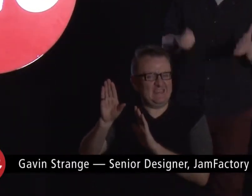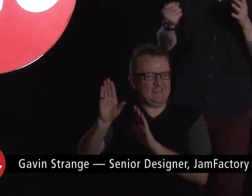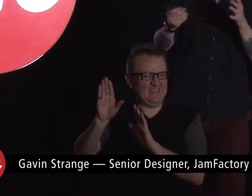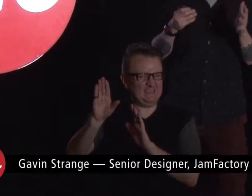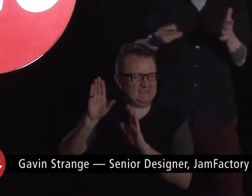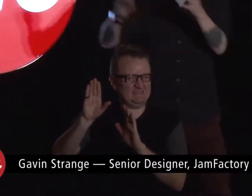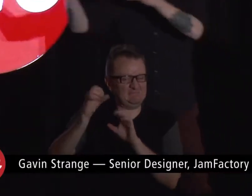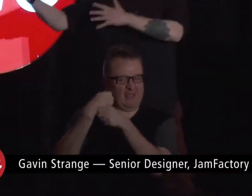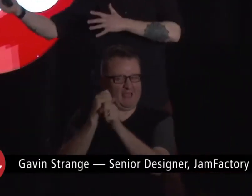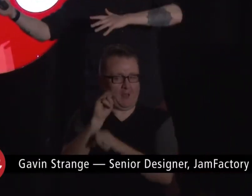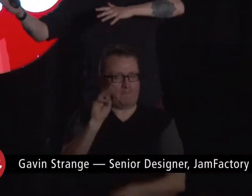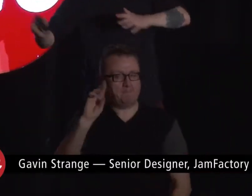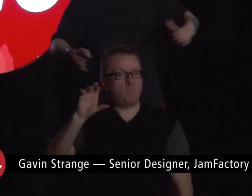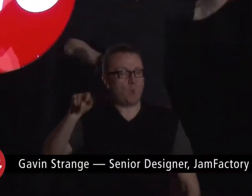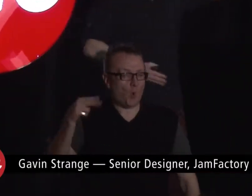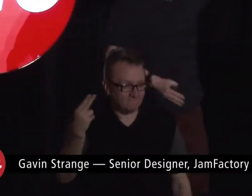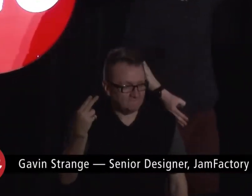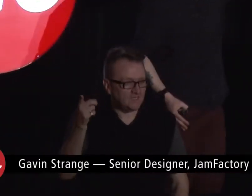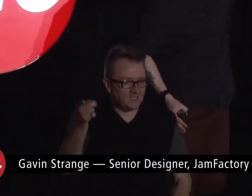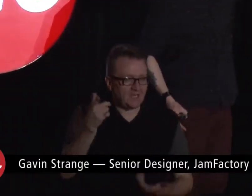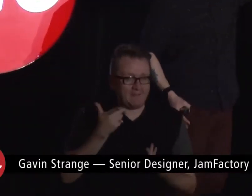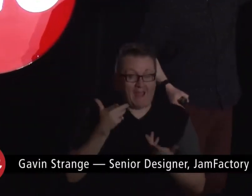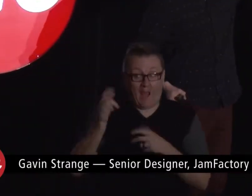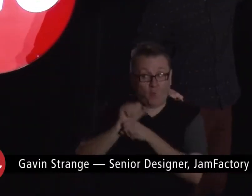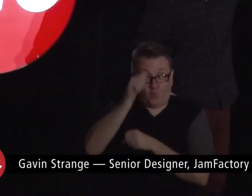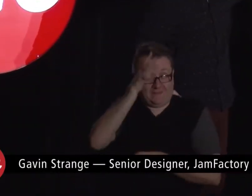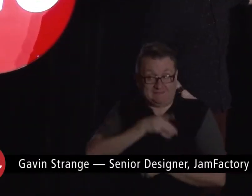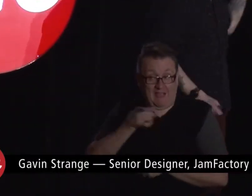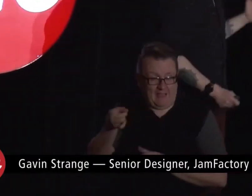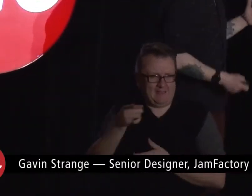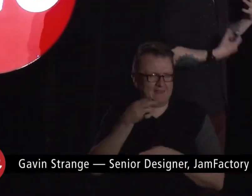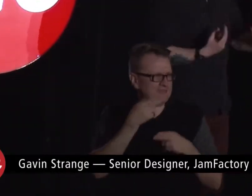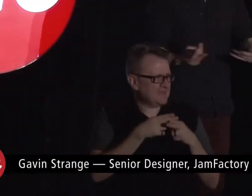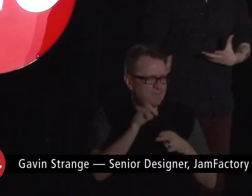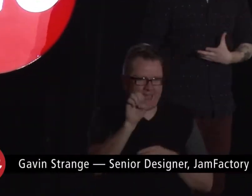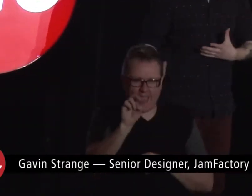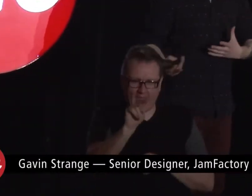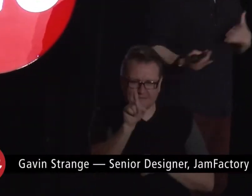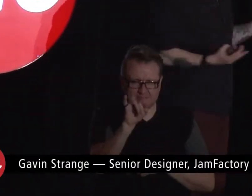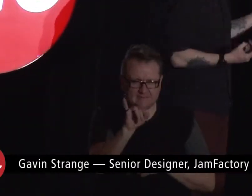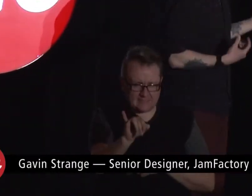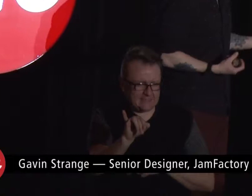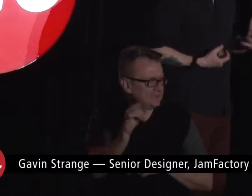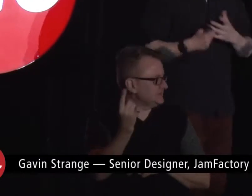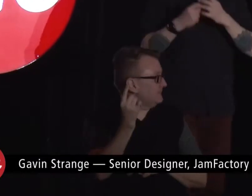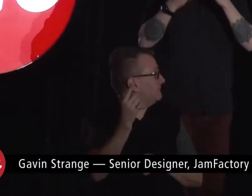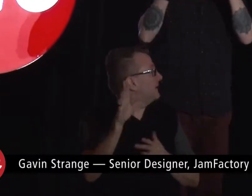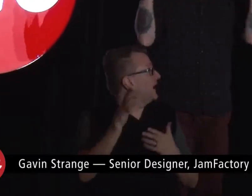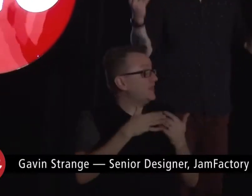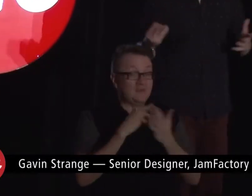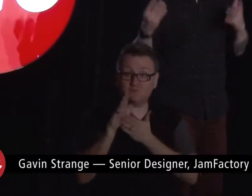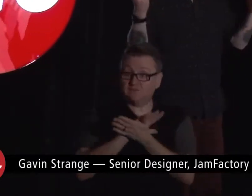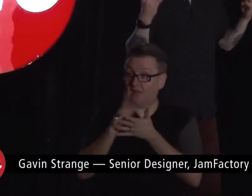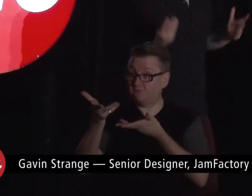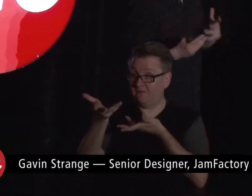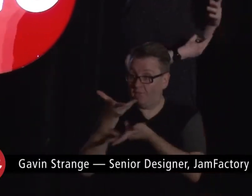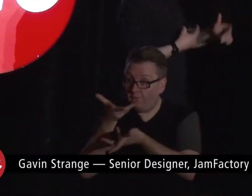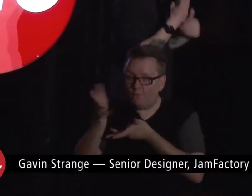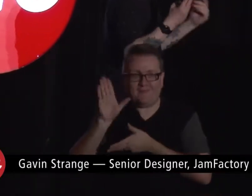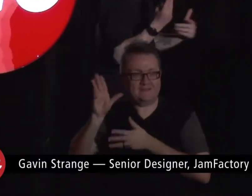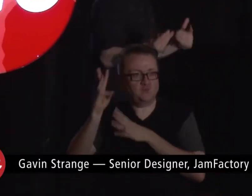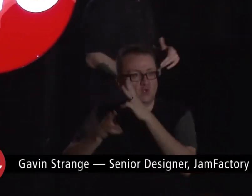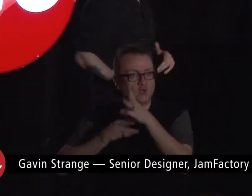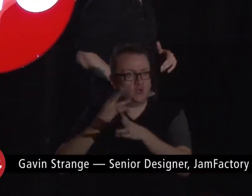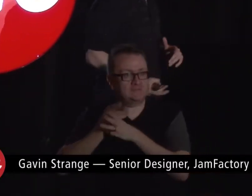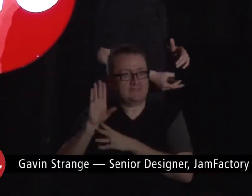Morph. And so it's just like that then puts me in a new position, because I don't work with this guy, he's called Enty. I don't work with him normally. It was really nice to be part of that world and